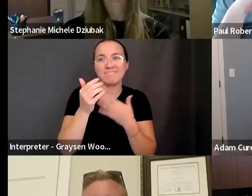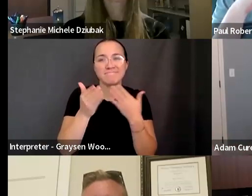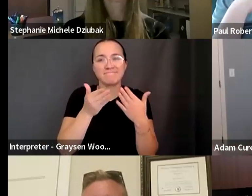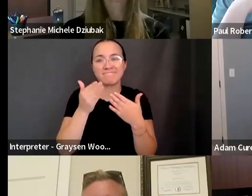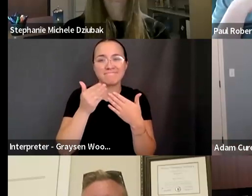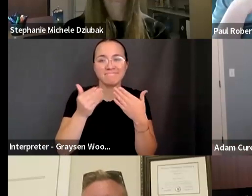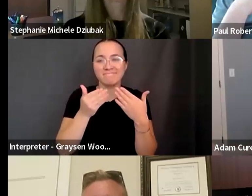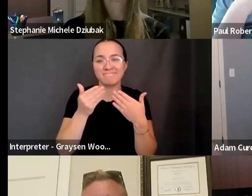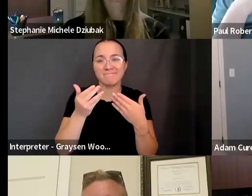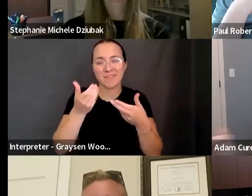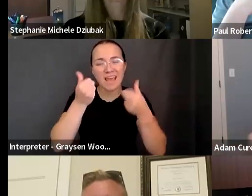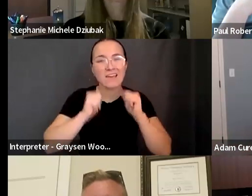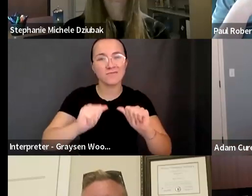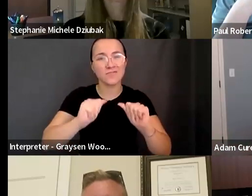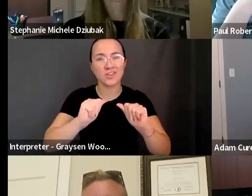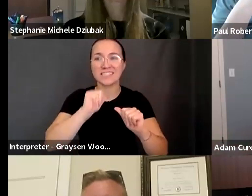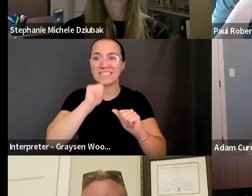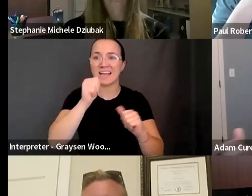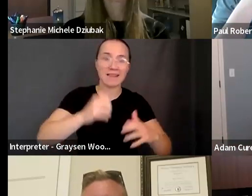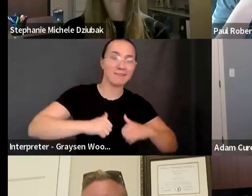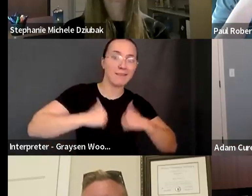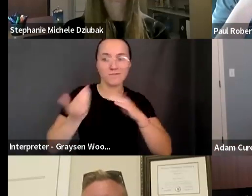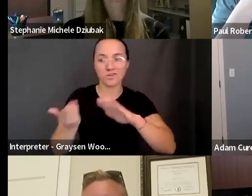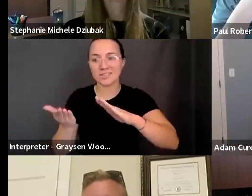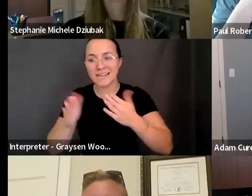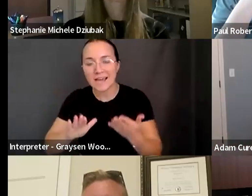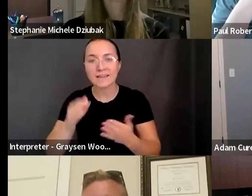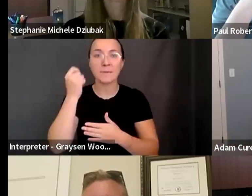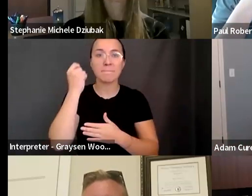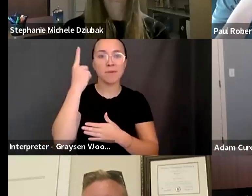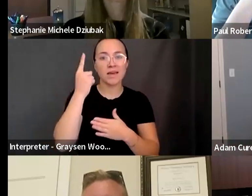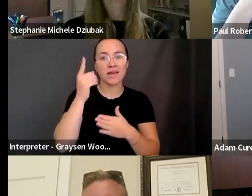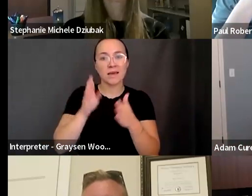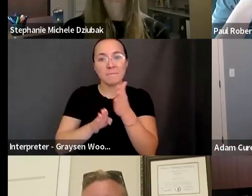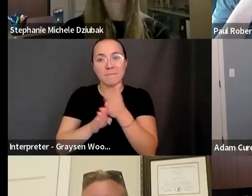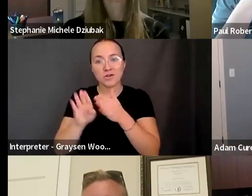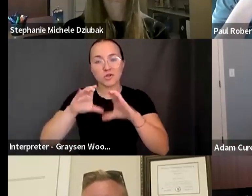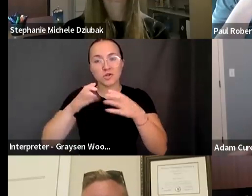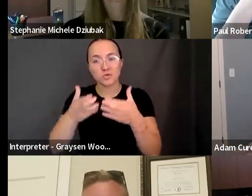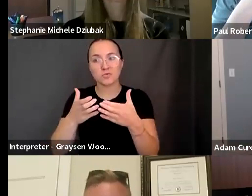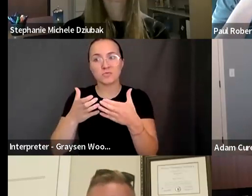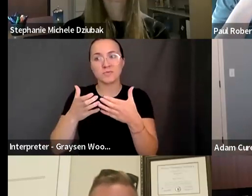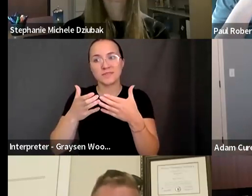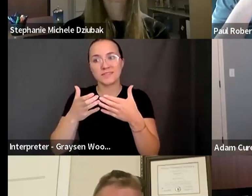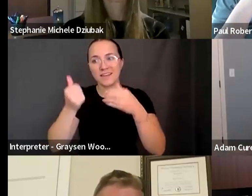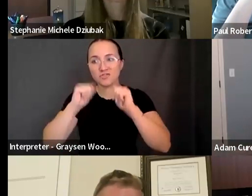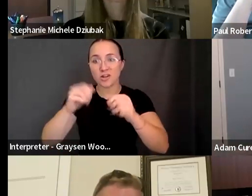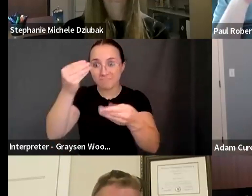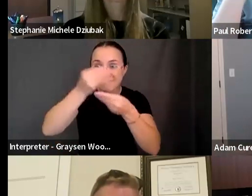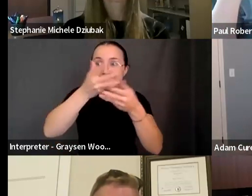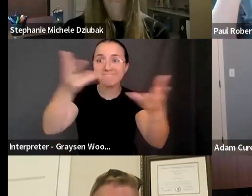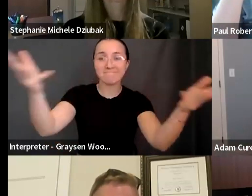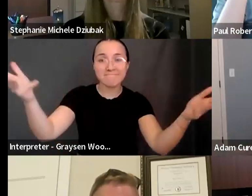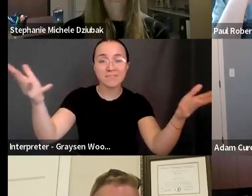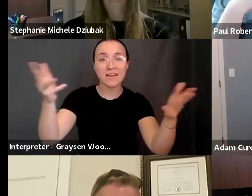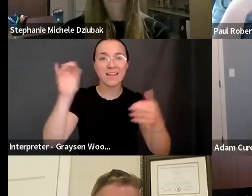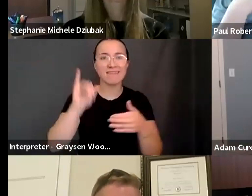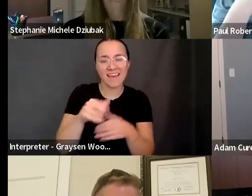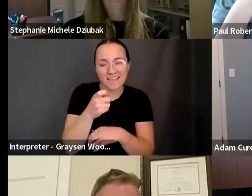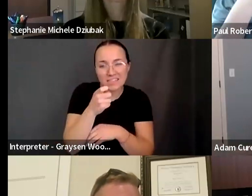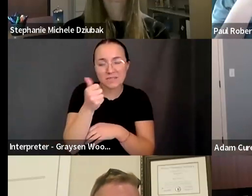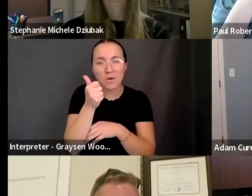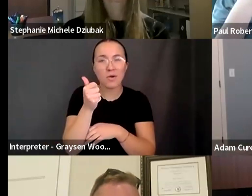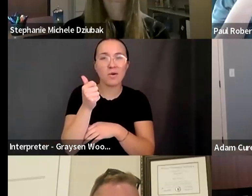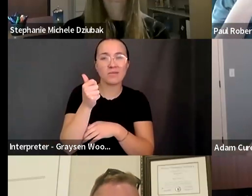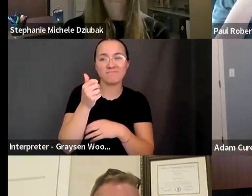as other, you know, sort of, you know, minority groups have increasingly called our attention to, these kind of small, subtle